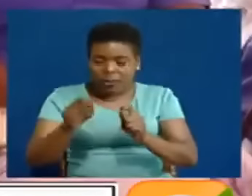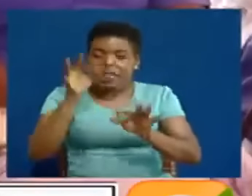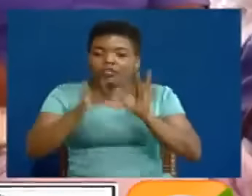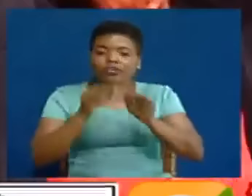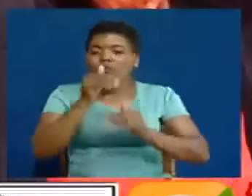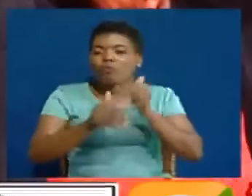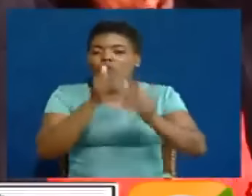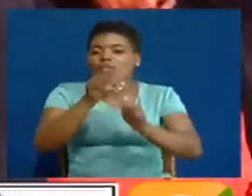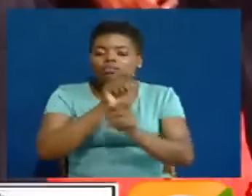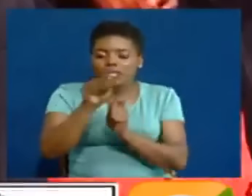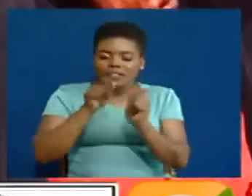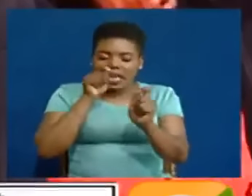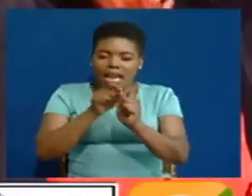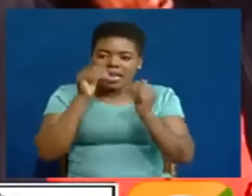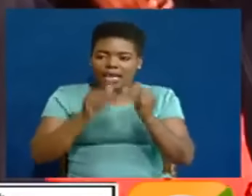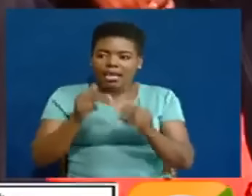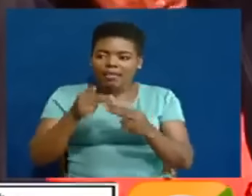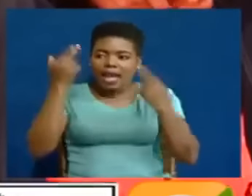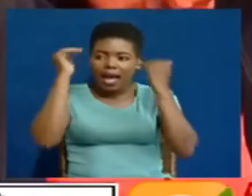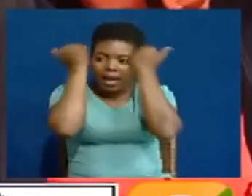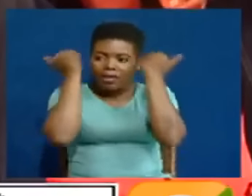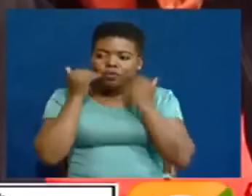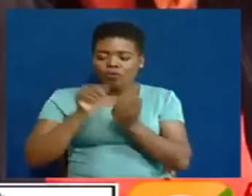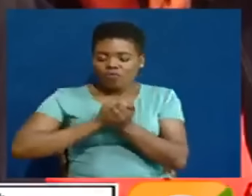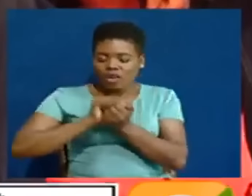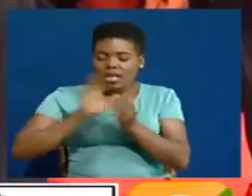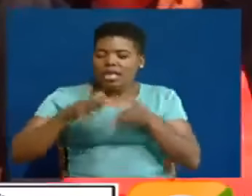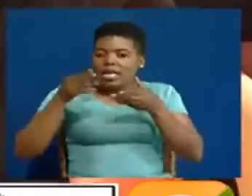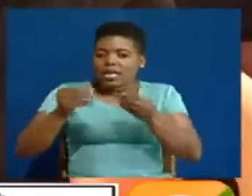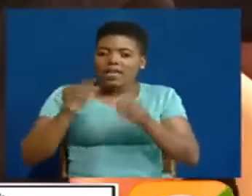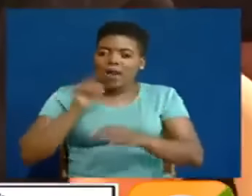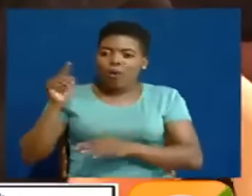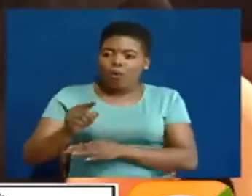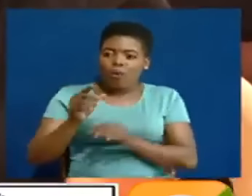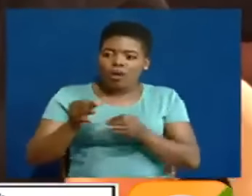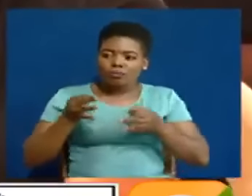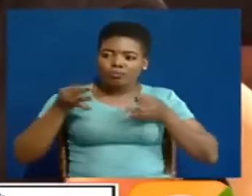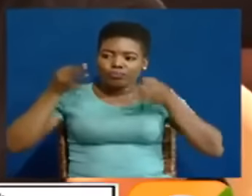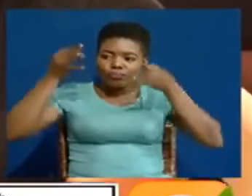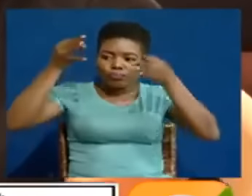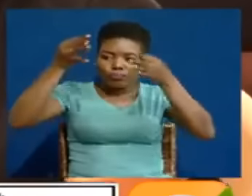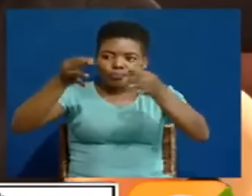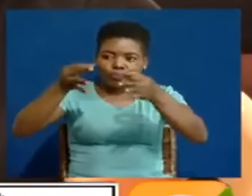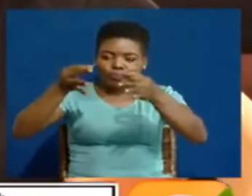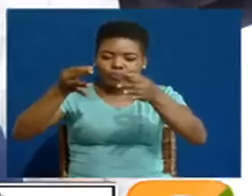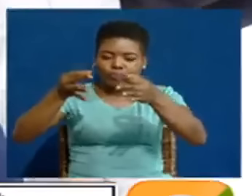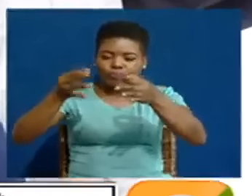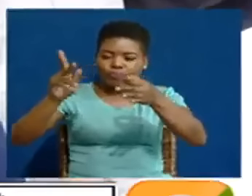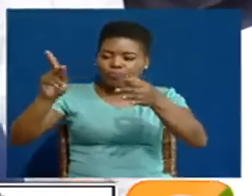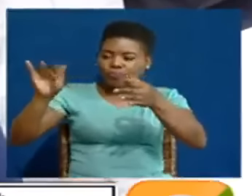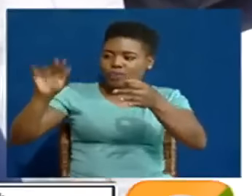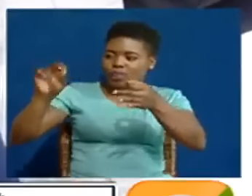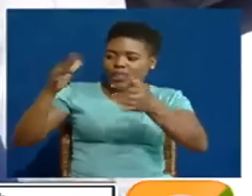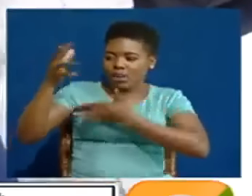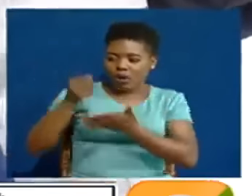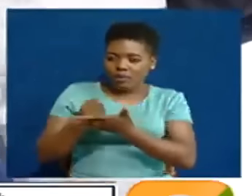processes, particularly the High Court's ruling on Friday, which issued conservatory orders halting the appointment of Kithure Kindiki.